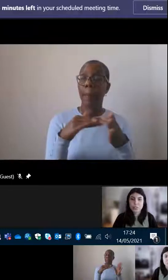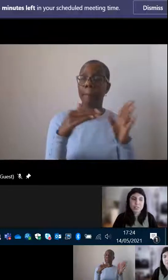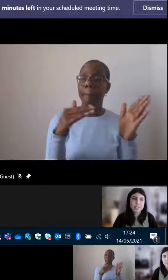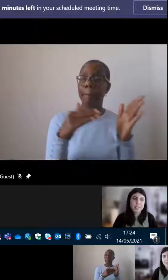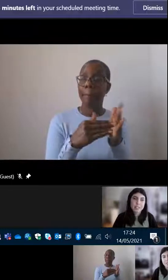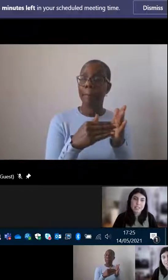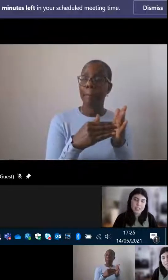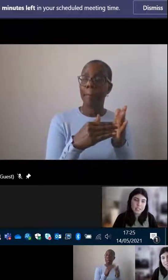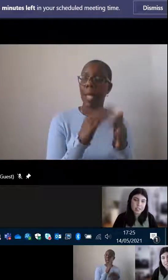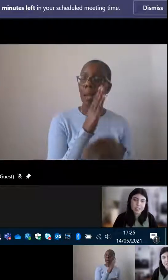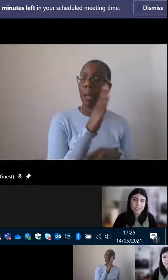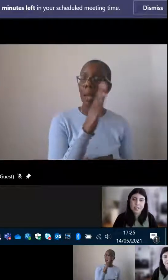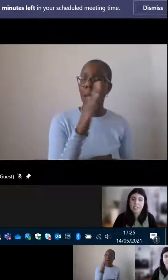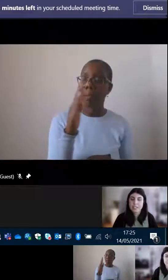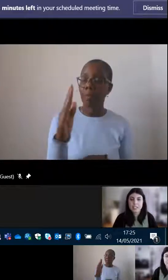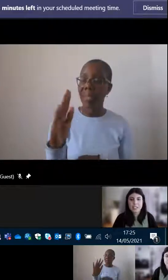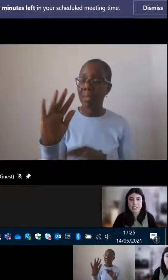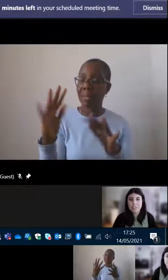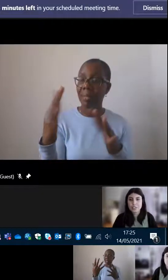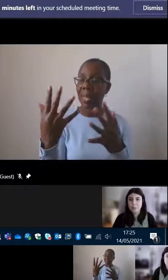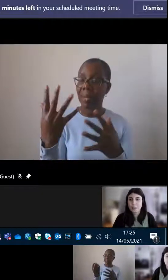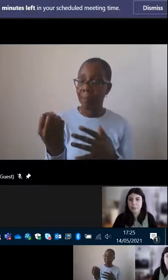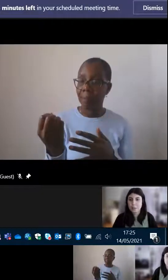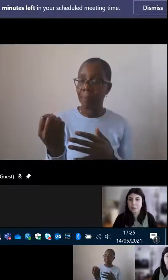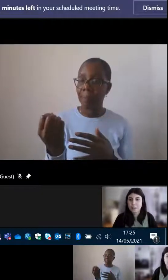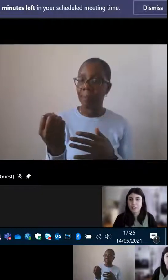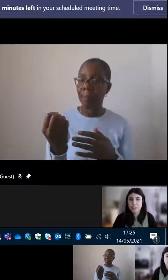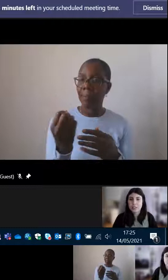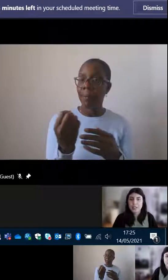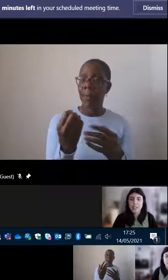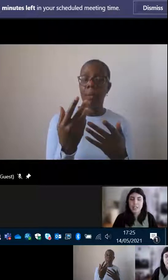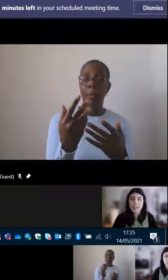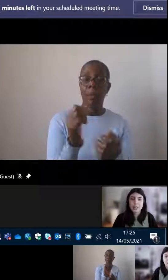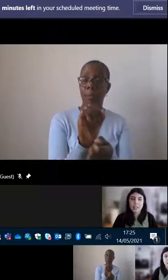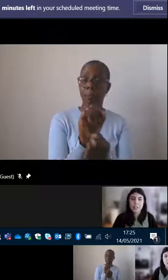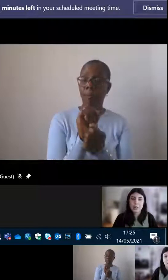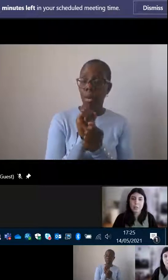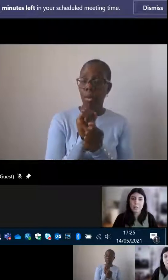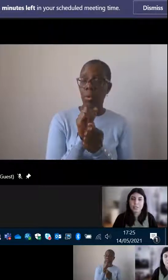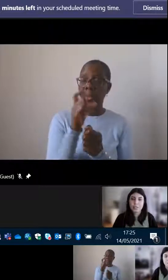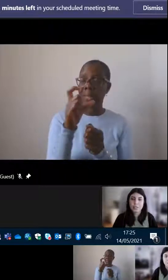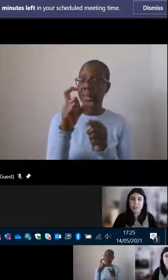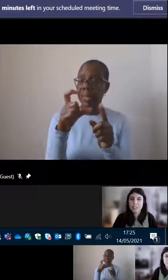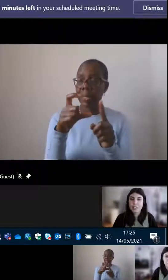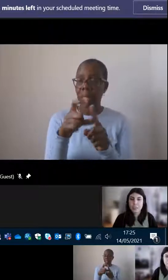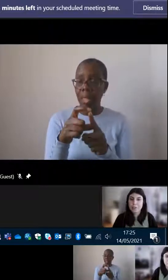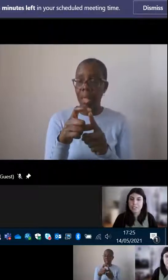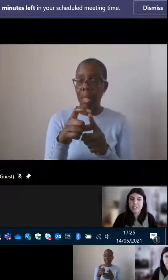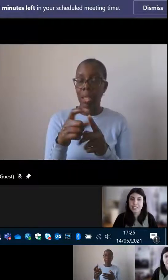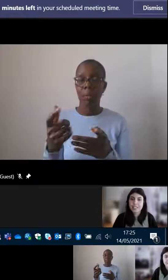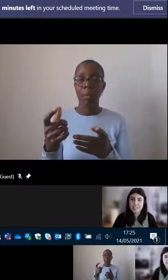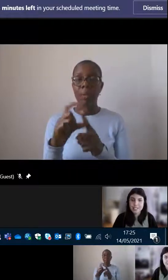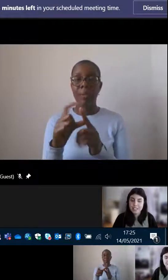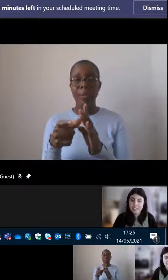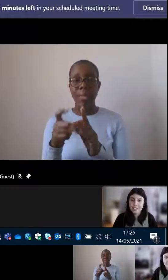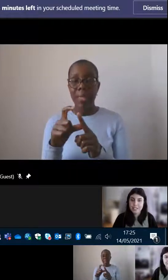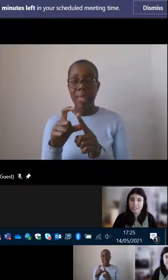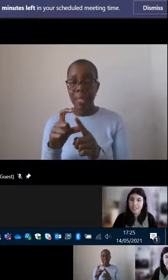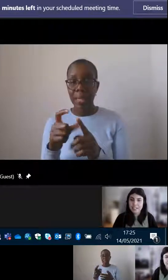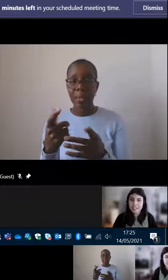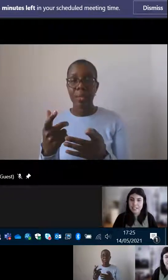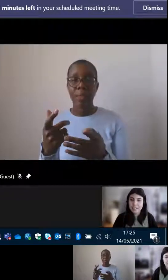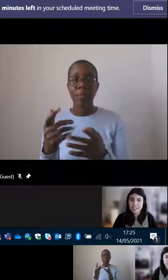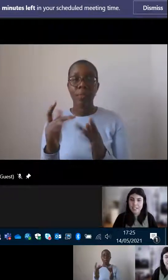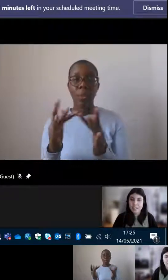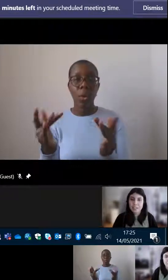have books, CDs, DVDs to borrow. They help. They have online community activities